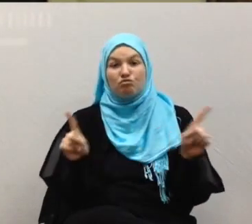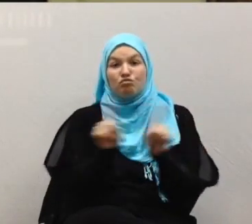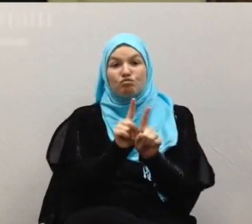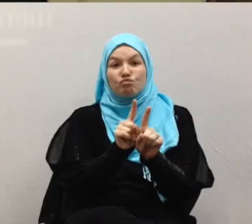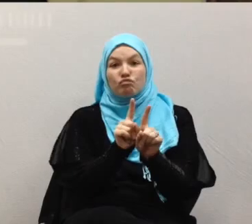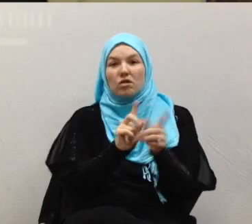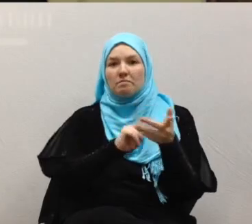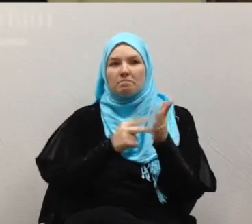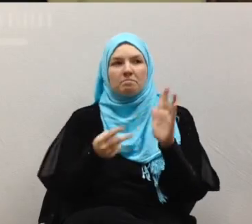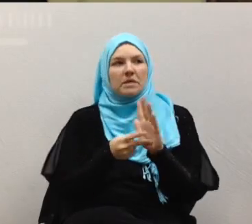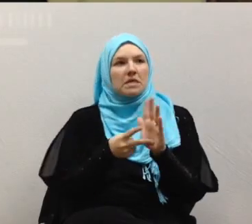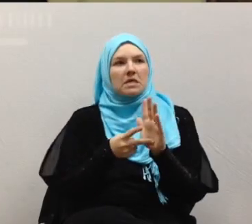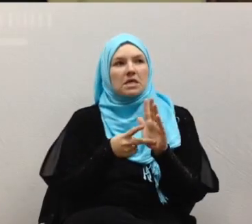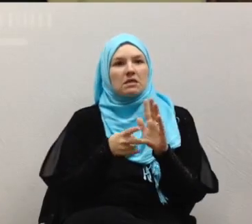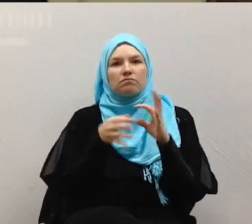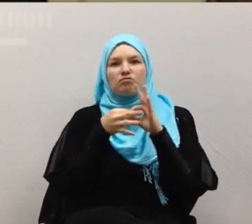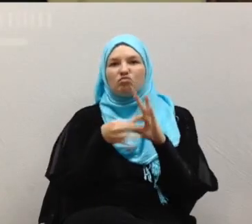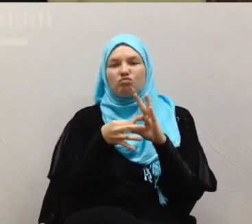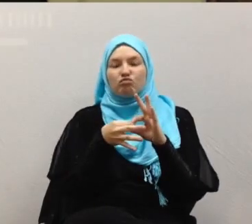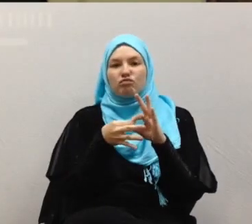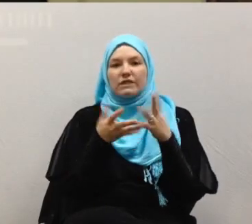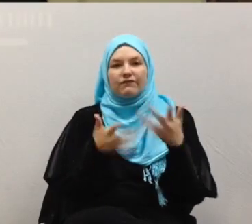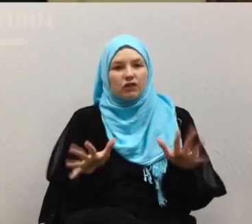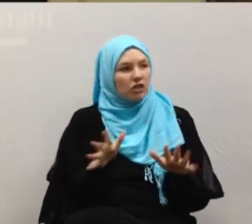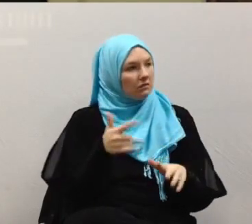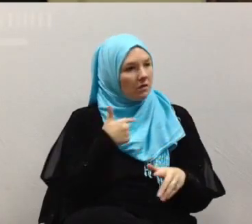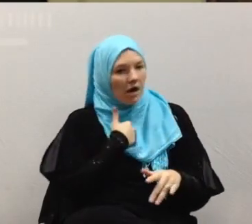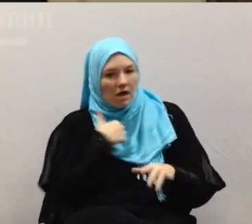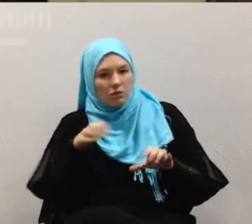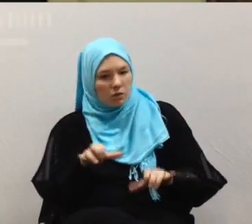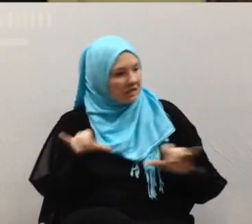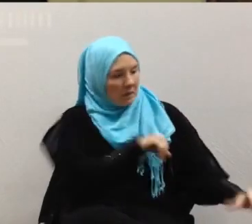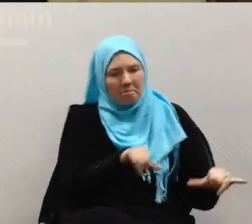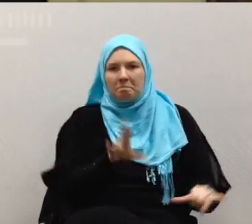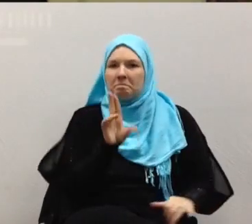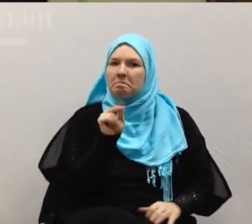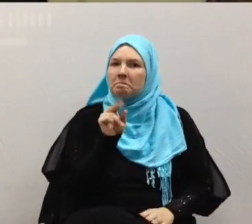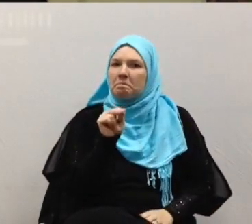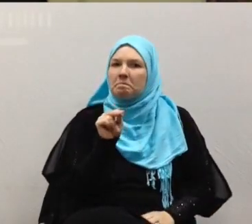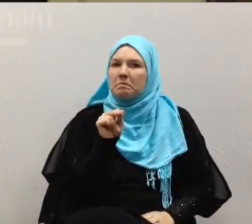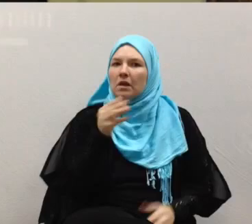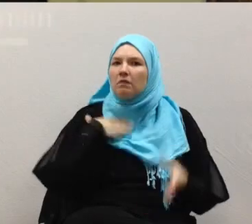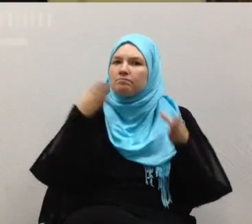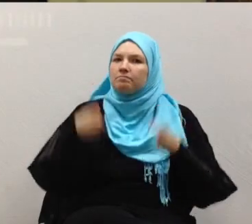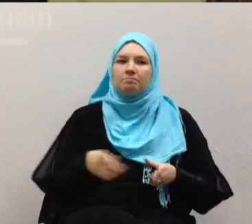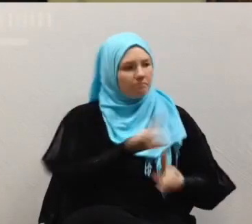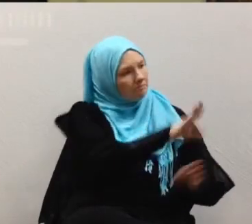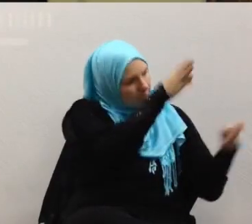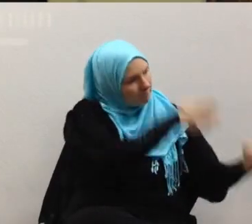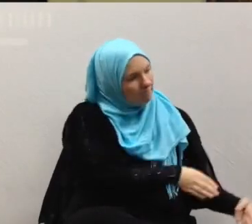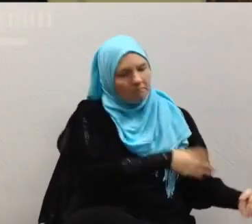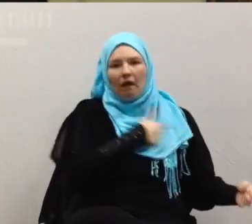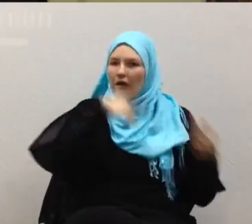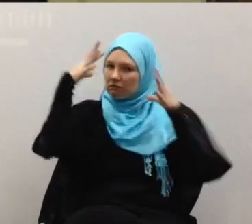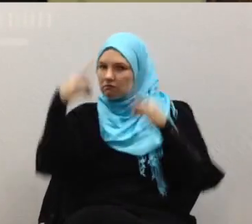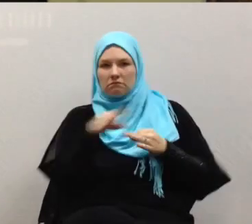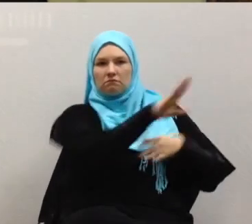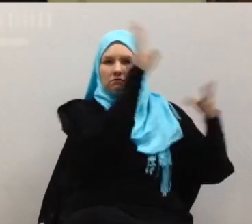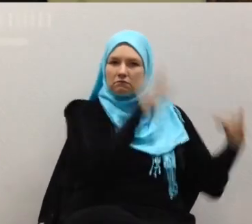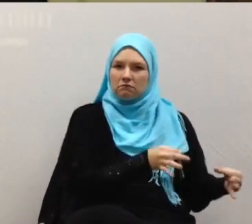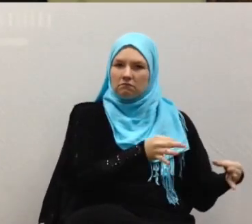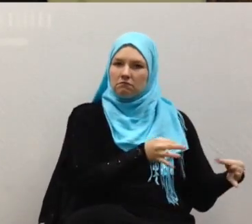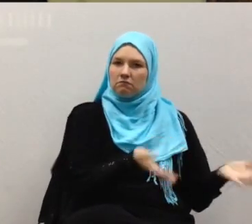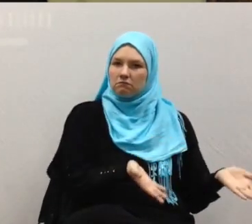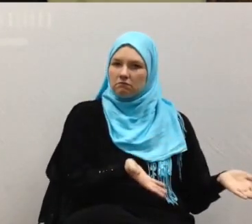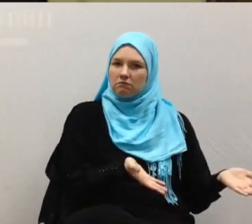are tied with what he does, what he says, or what he thinks. You finally make up your mind. There is an